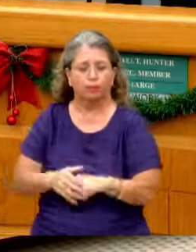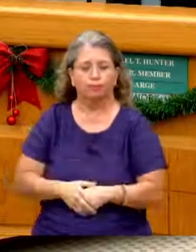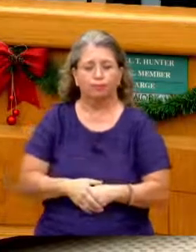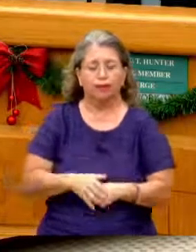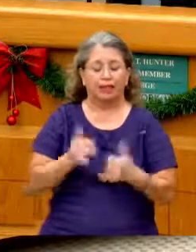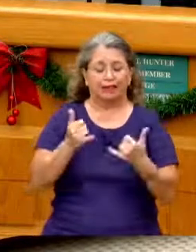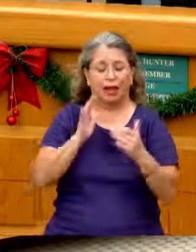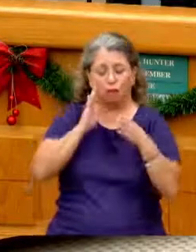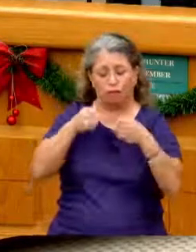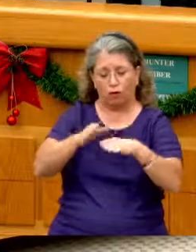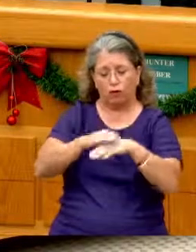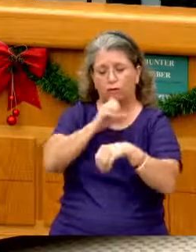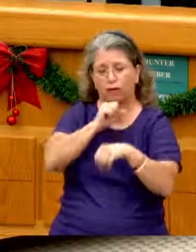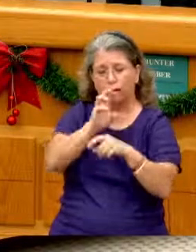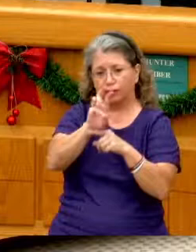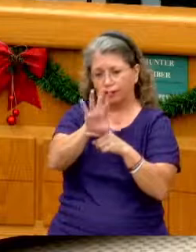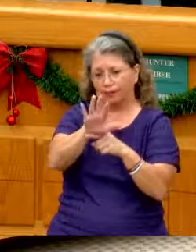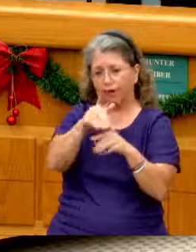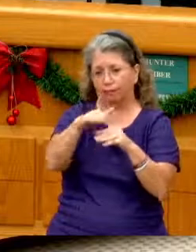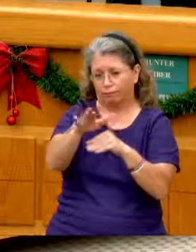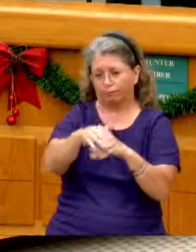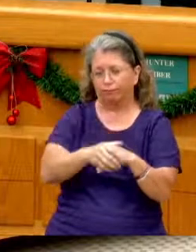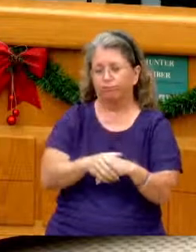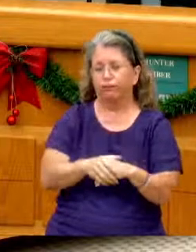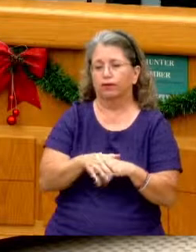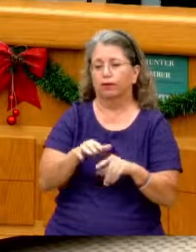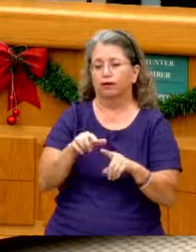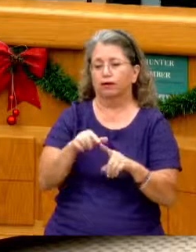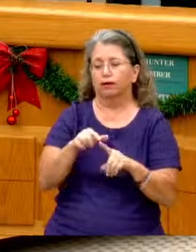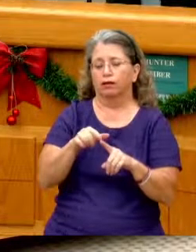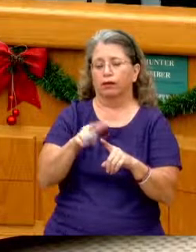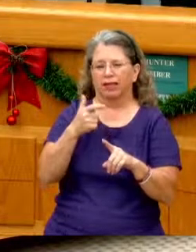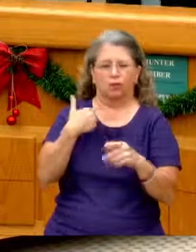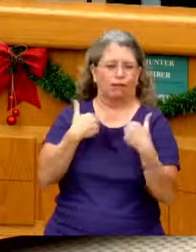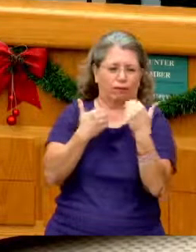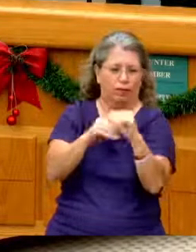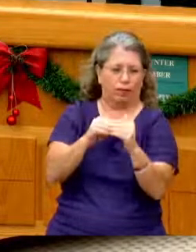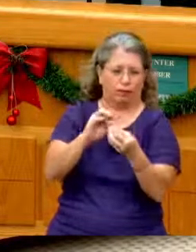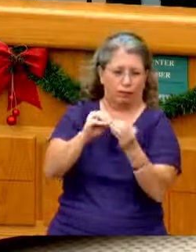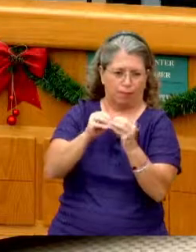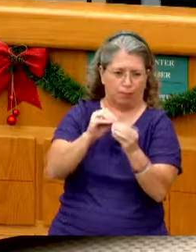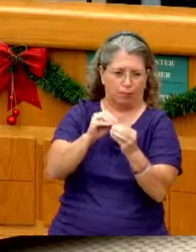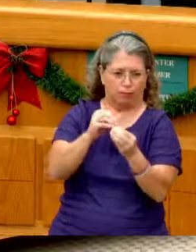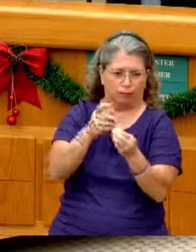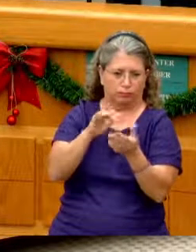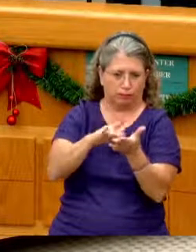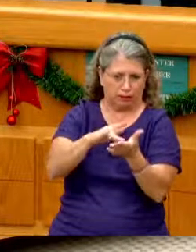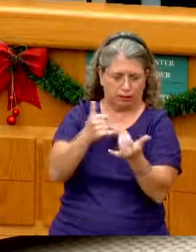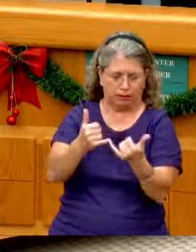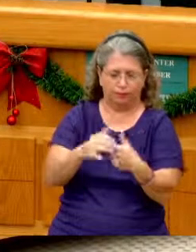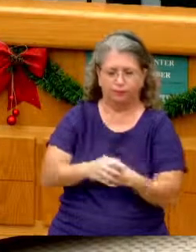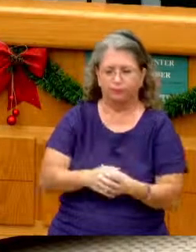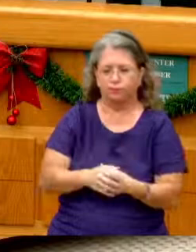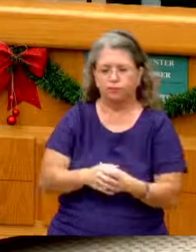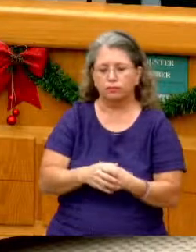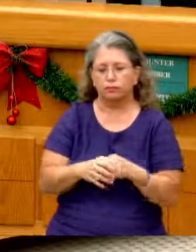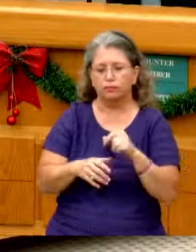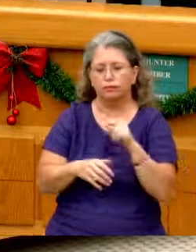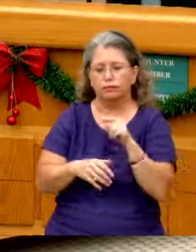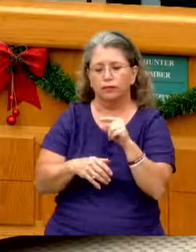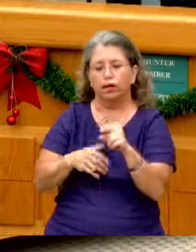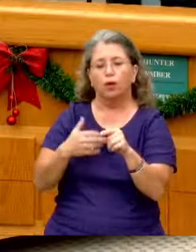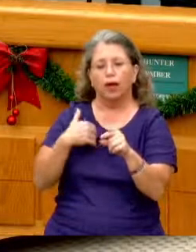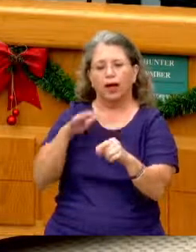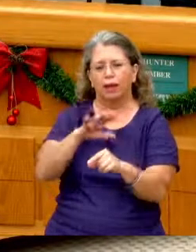limited vaccine at this time. The process to receive the vaccine consisted of registering on site. We had about